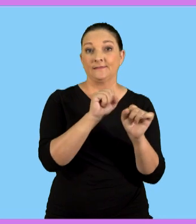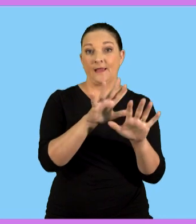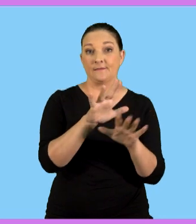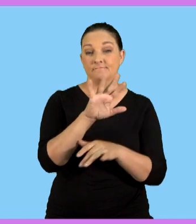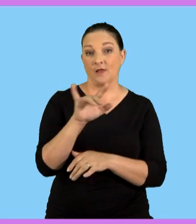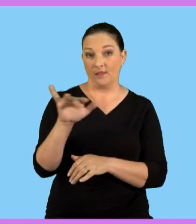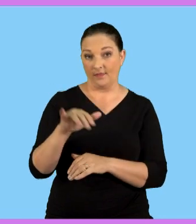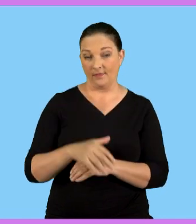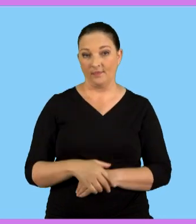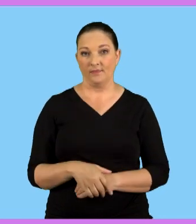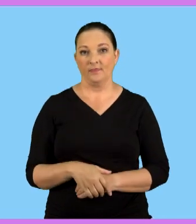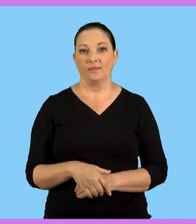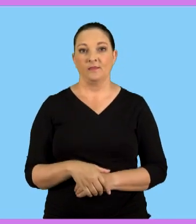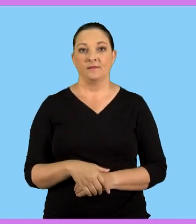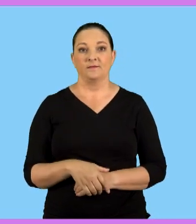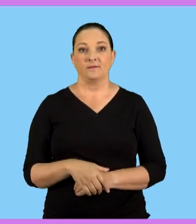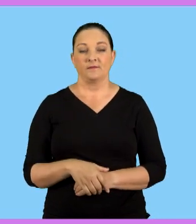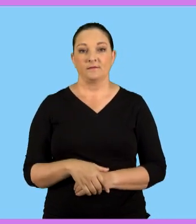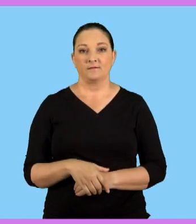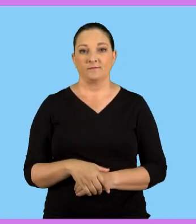10 million.